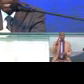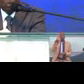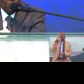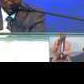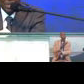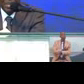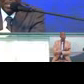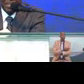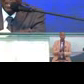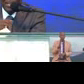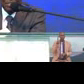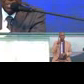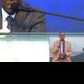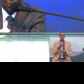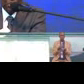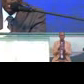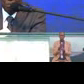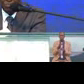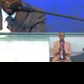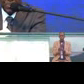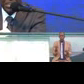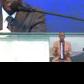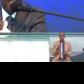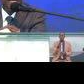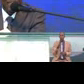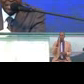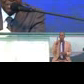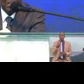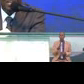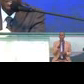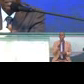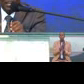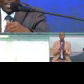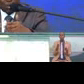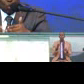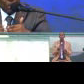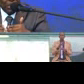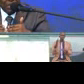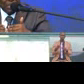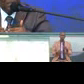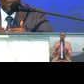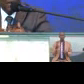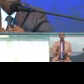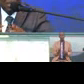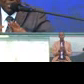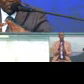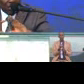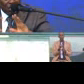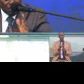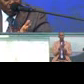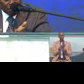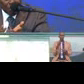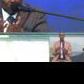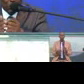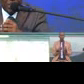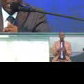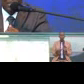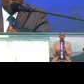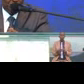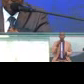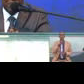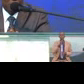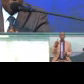Son therefore shall make you free, ye shall be free indeed. That word indeed there